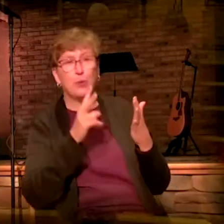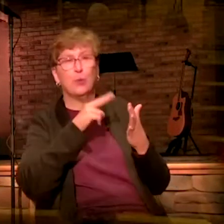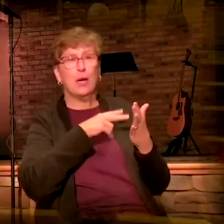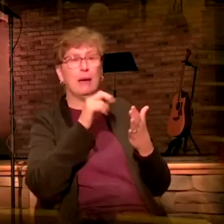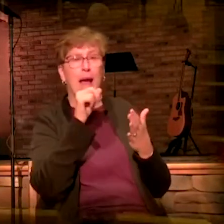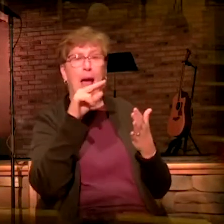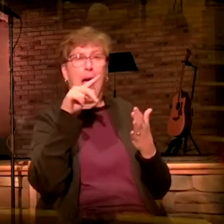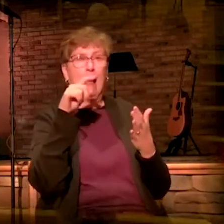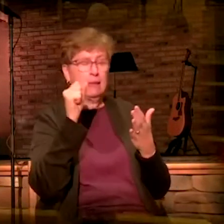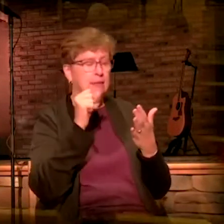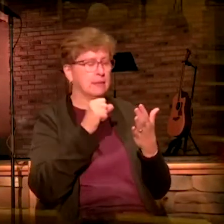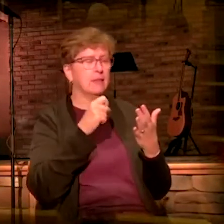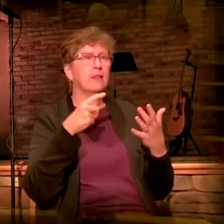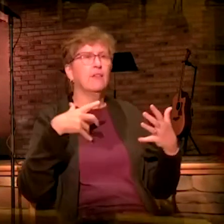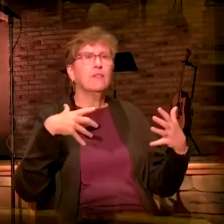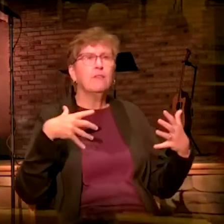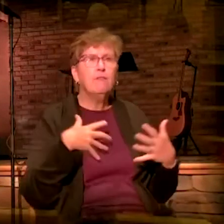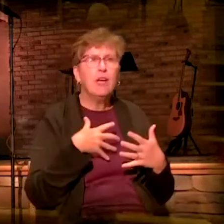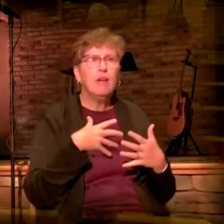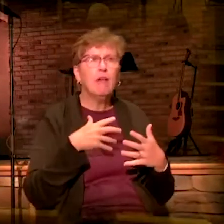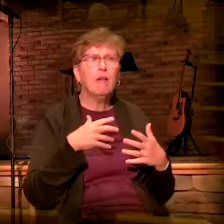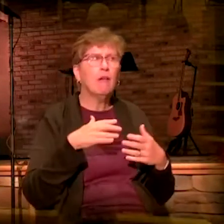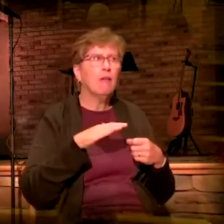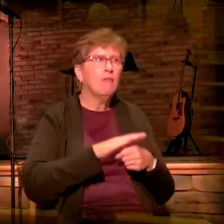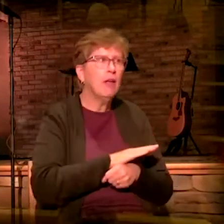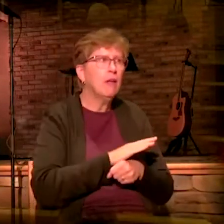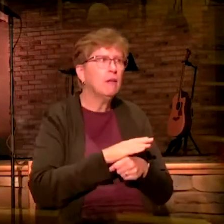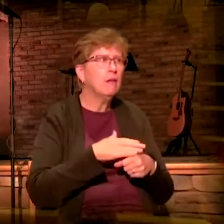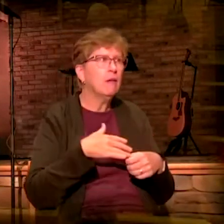of fear-filled, timid believers